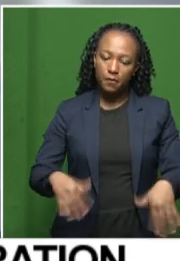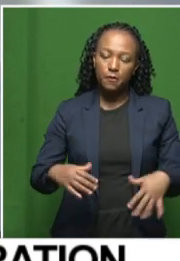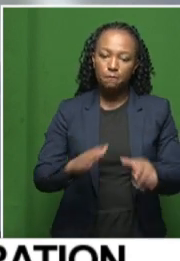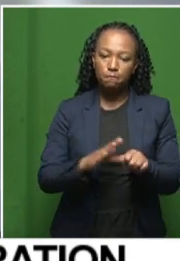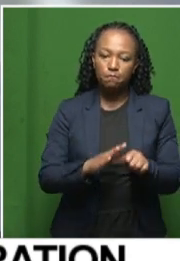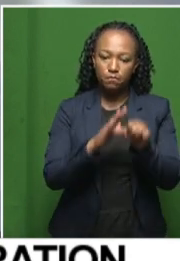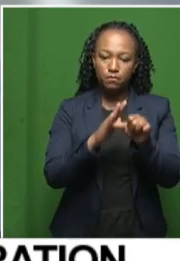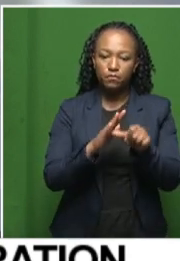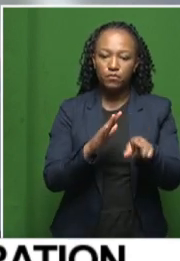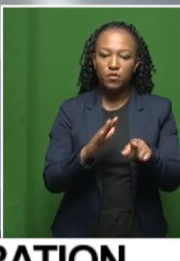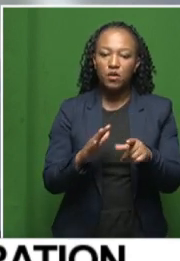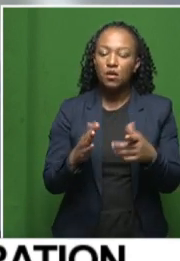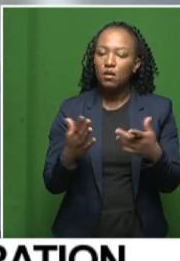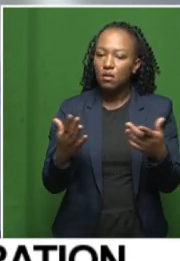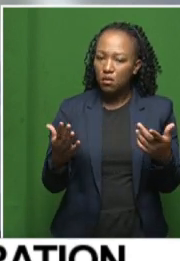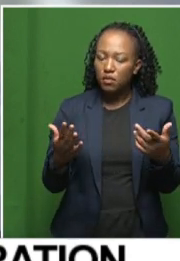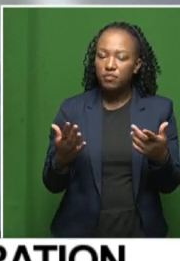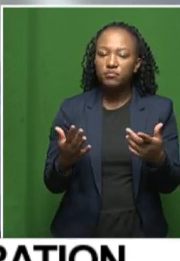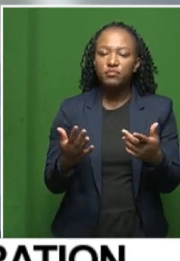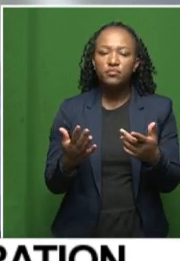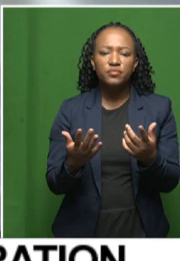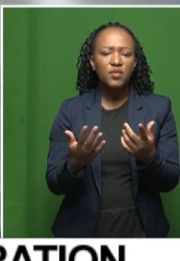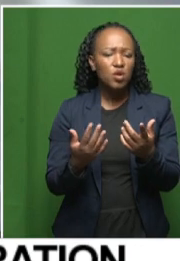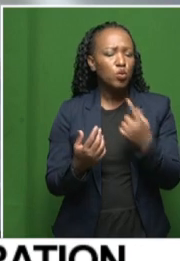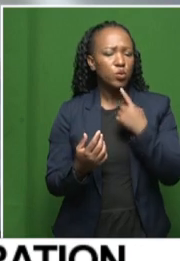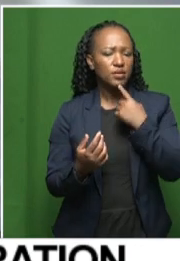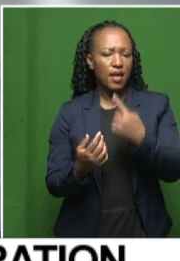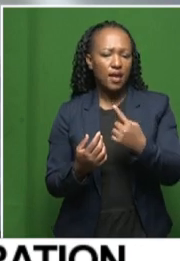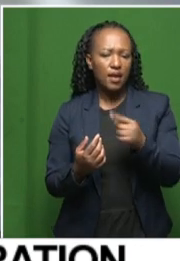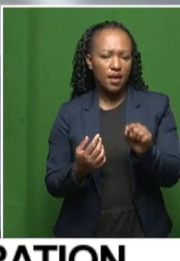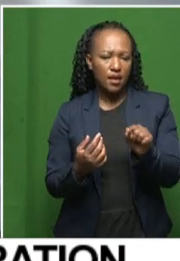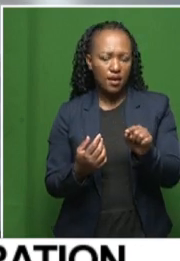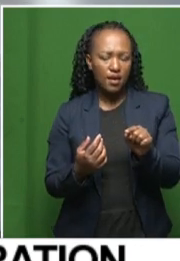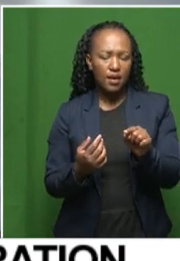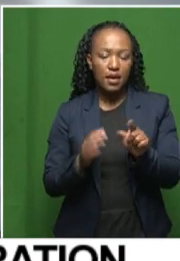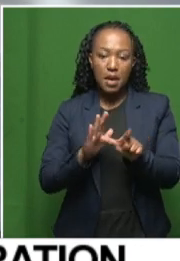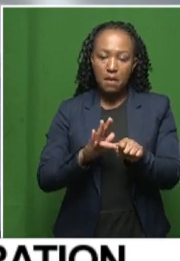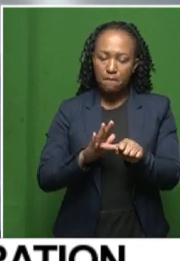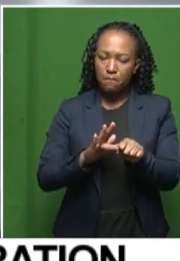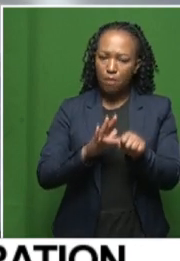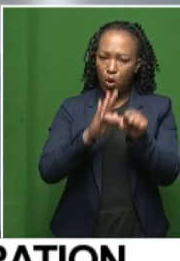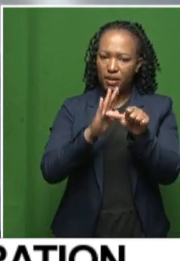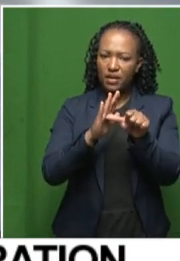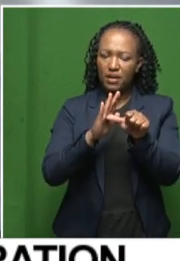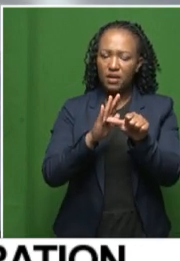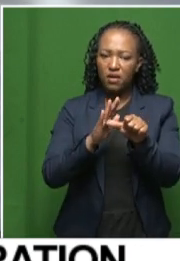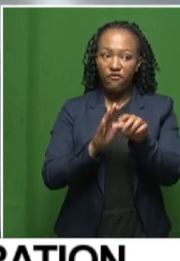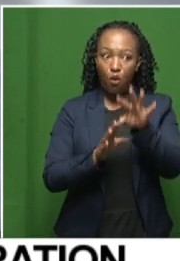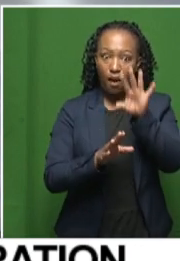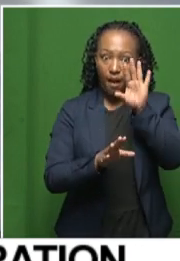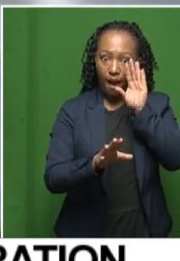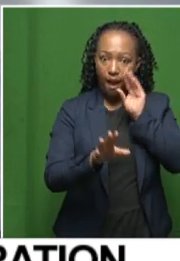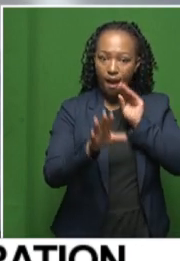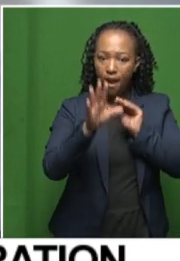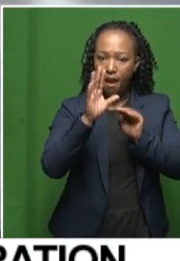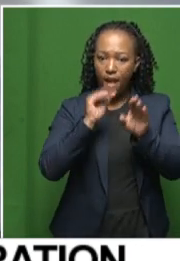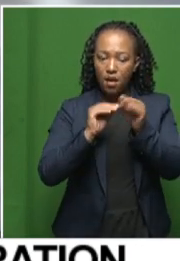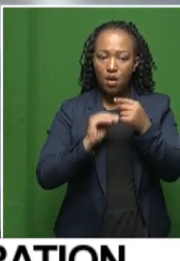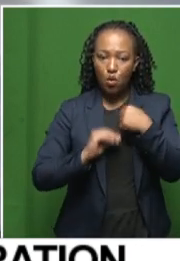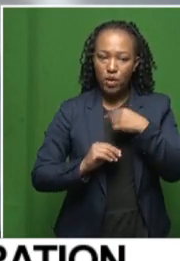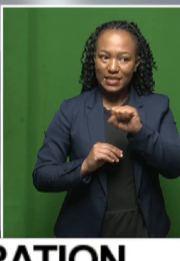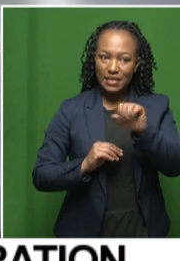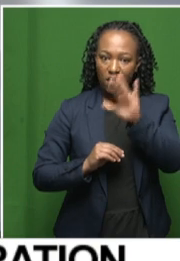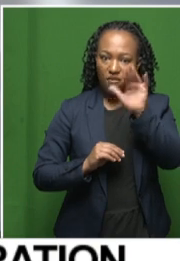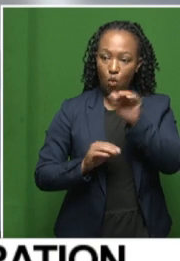just to bottom line it, what would you say are the key points of learning that we as South Africa